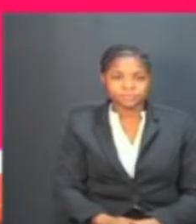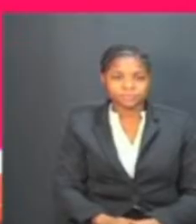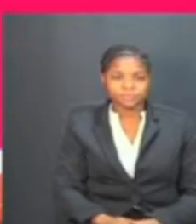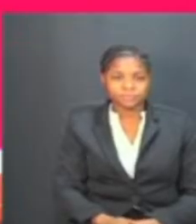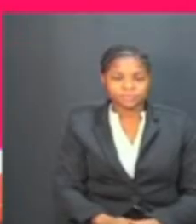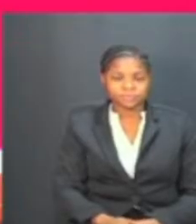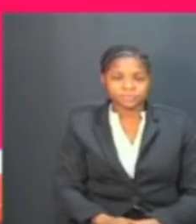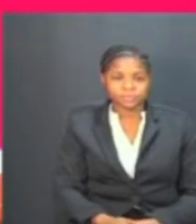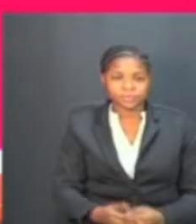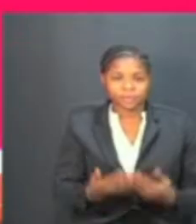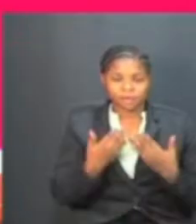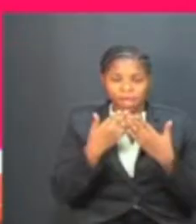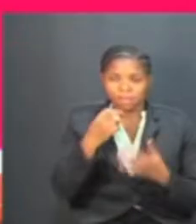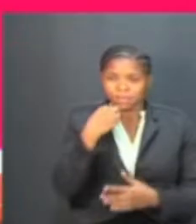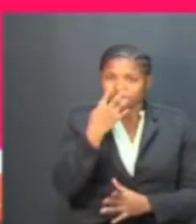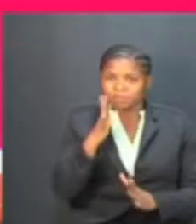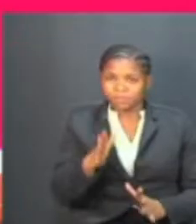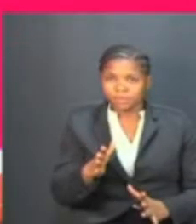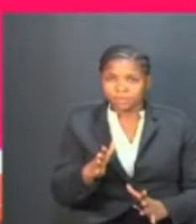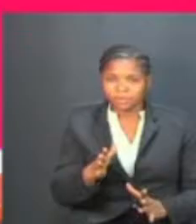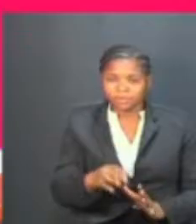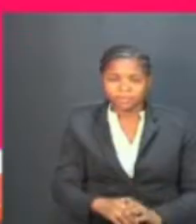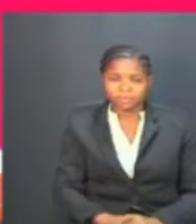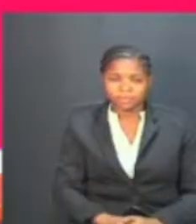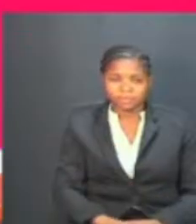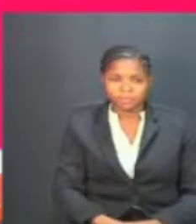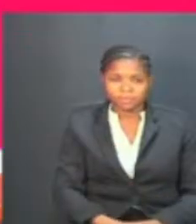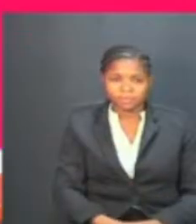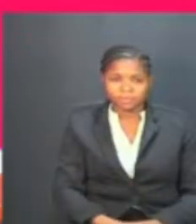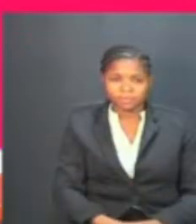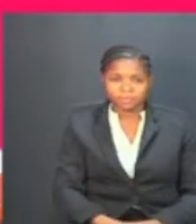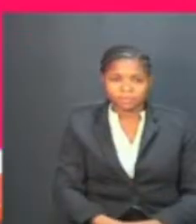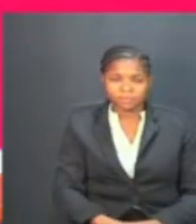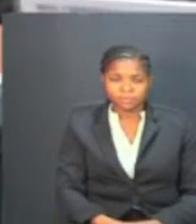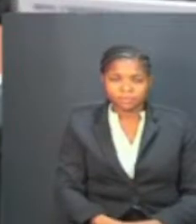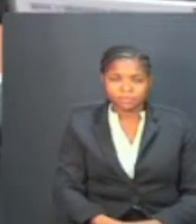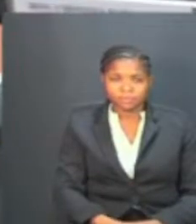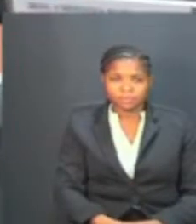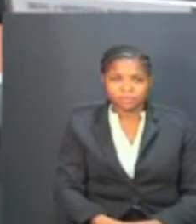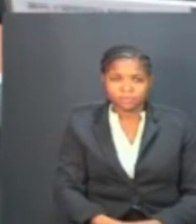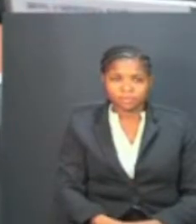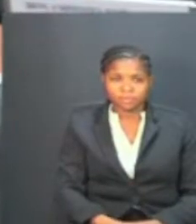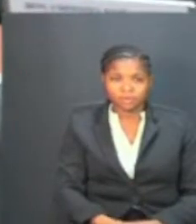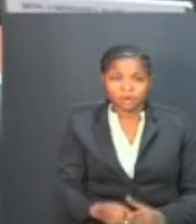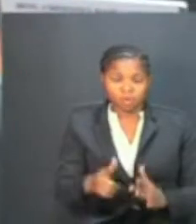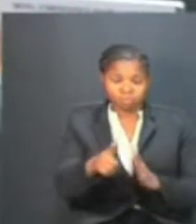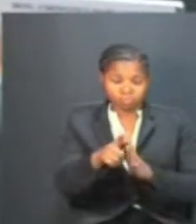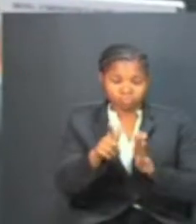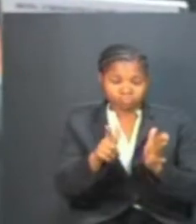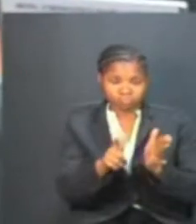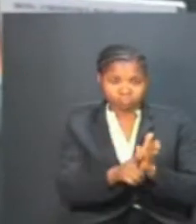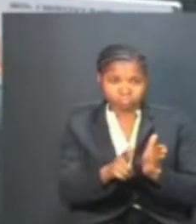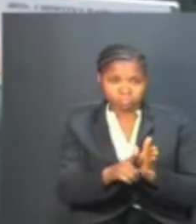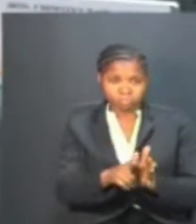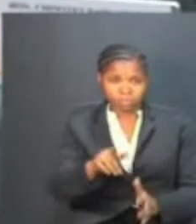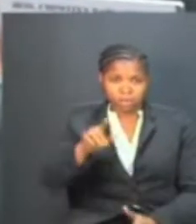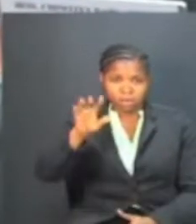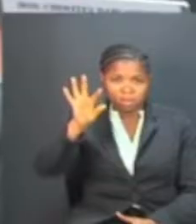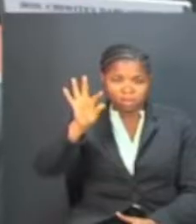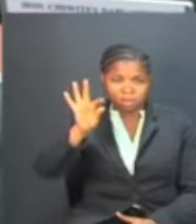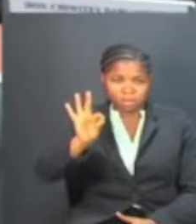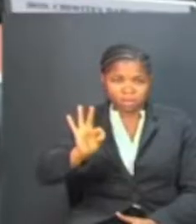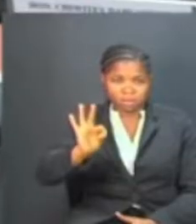Thank you, Mr. Speaker. I rather will rely on Order 92 to